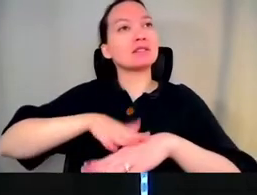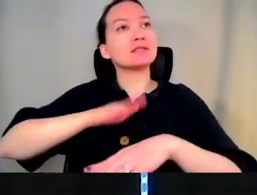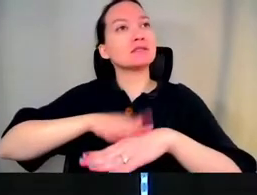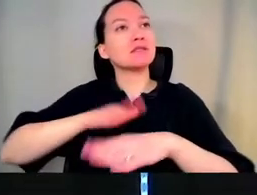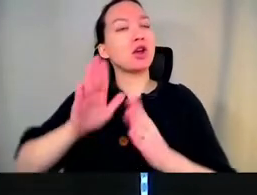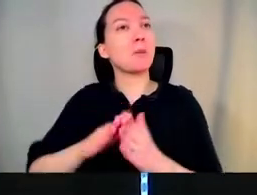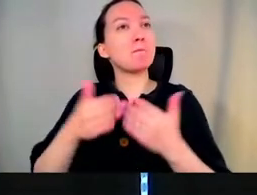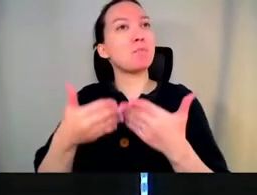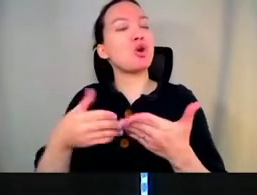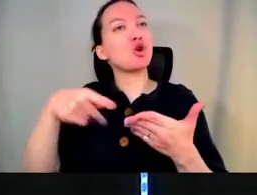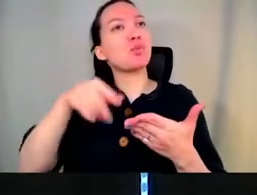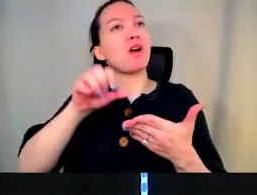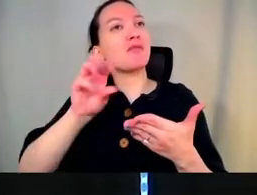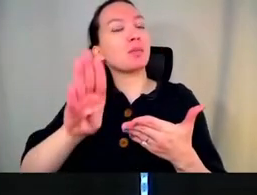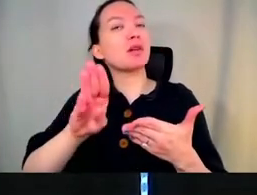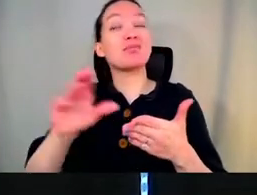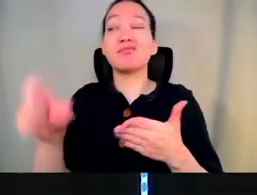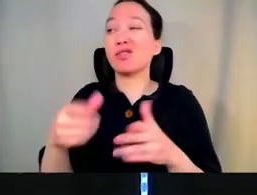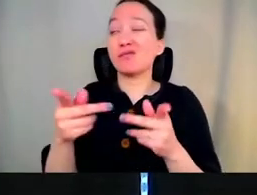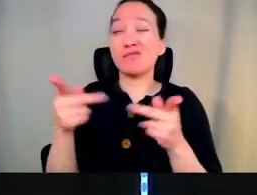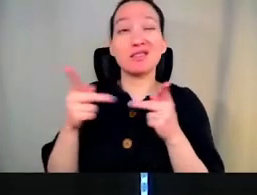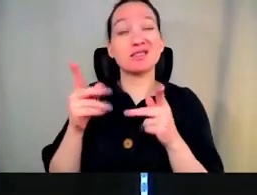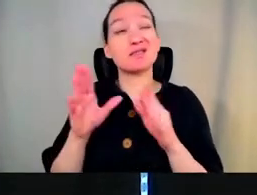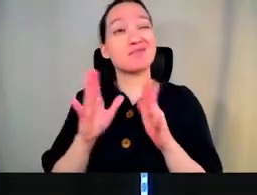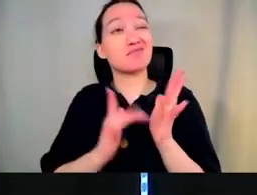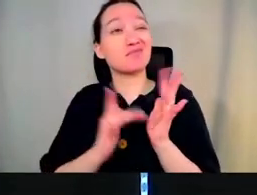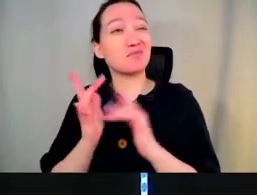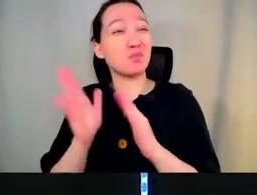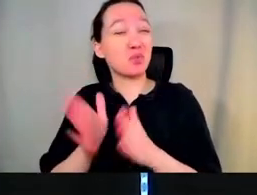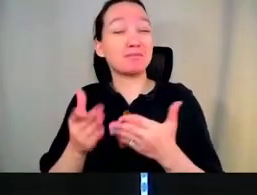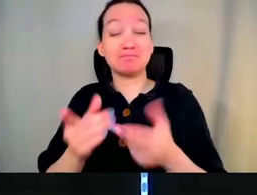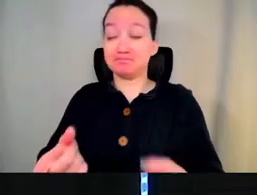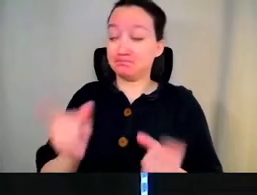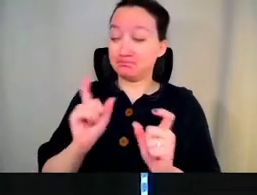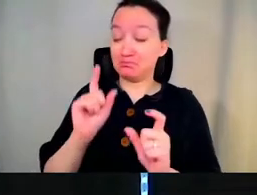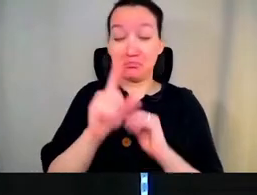the book of Proverbs and some other places in the Bible give us about